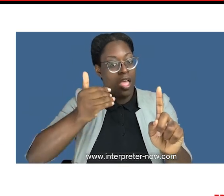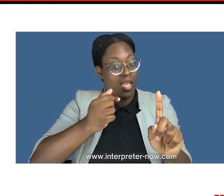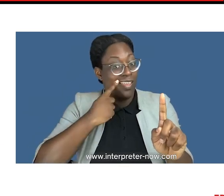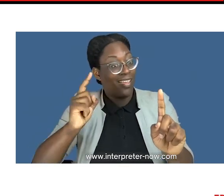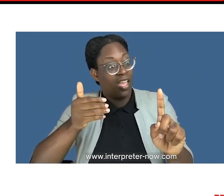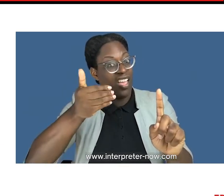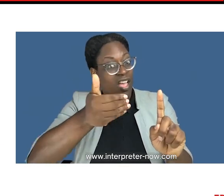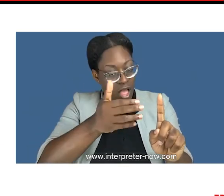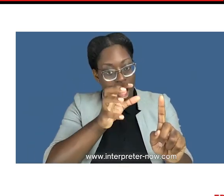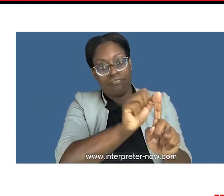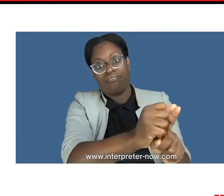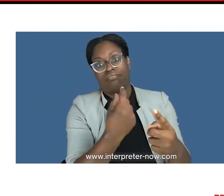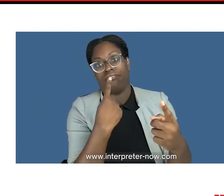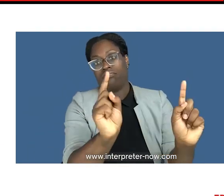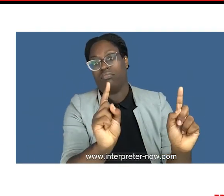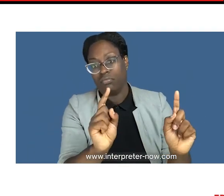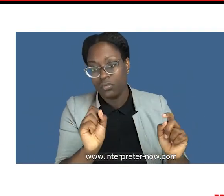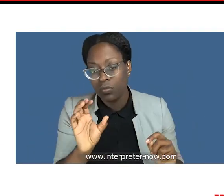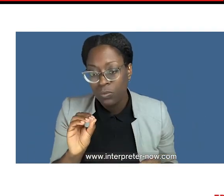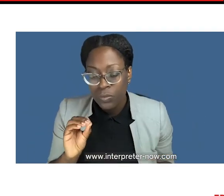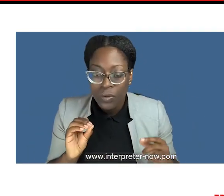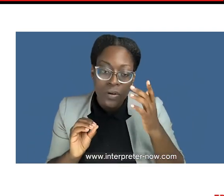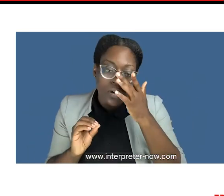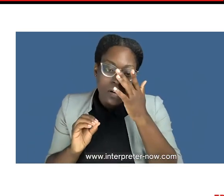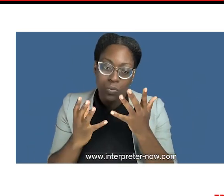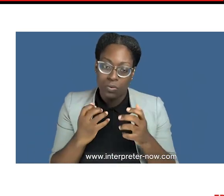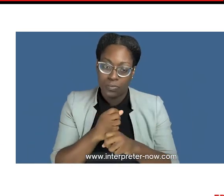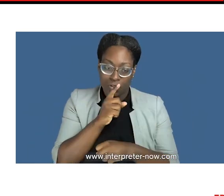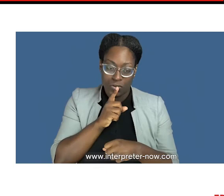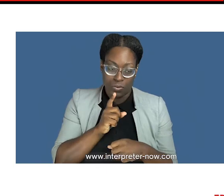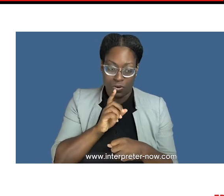that's representation. Diversity is representation. So looking at